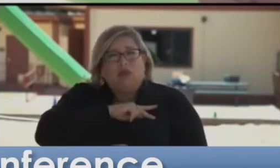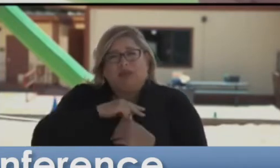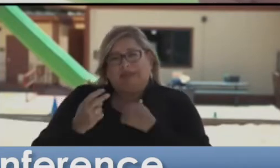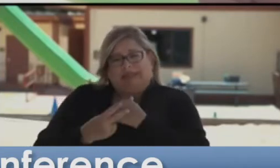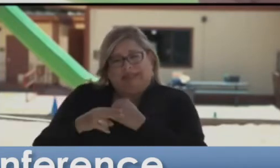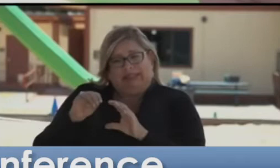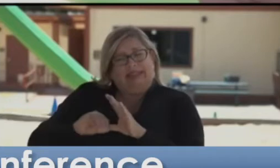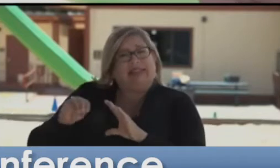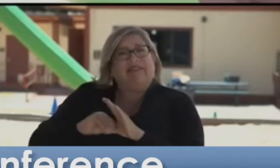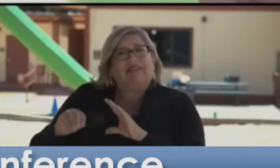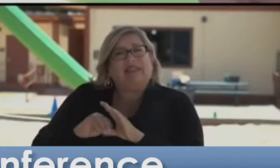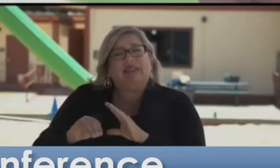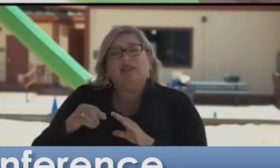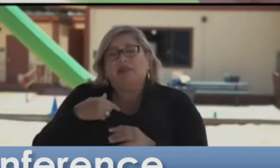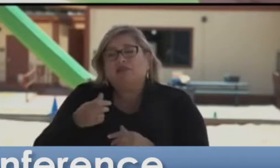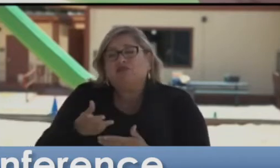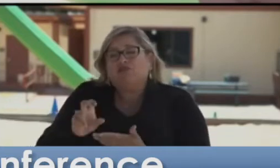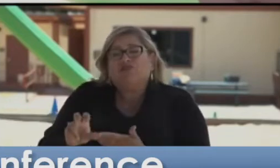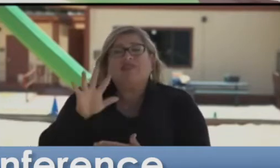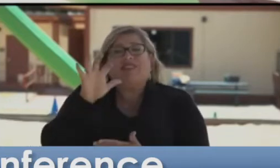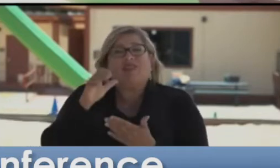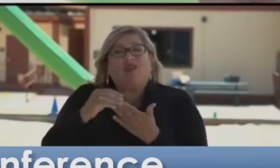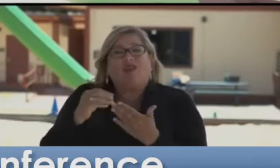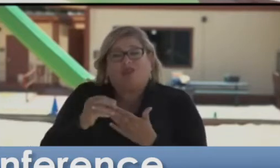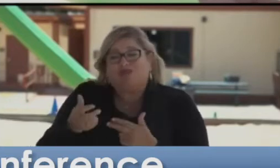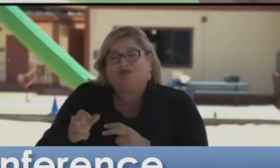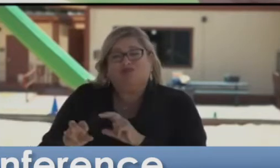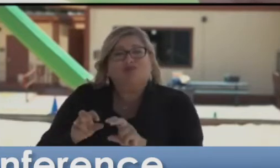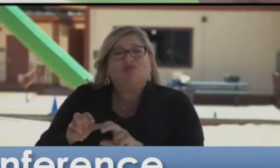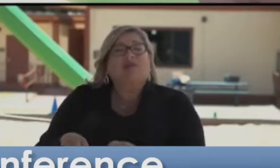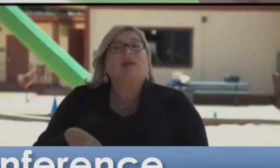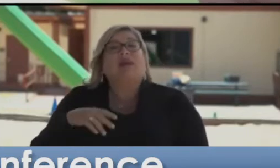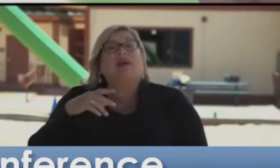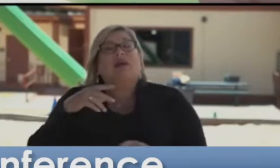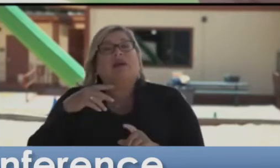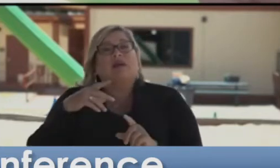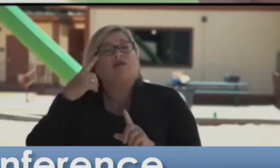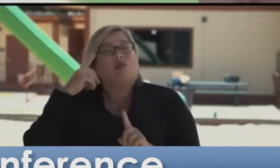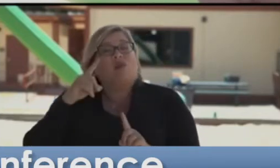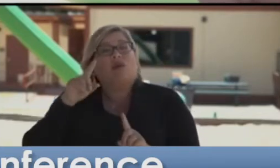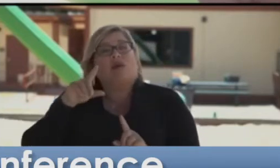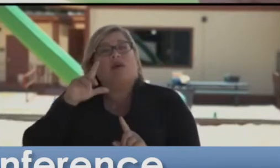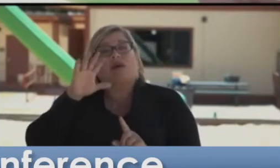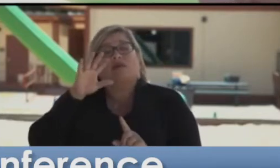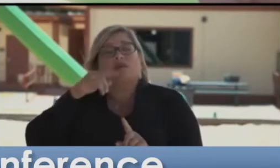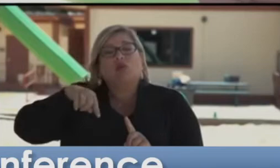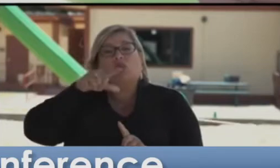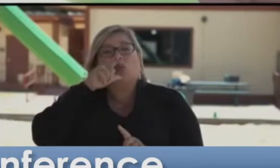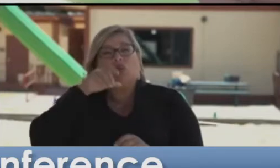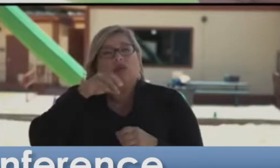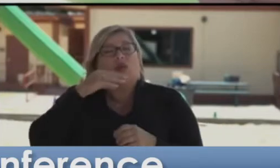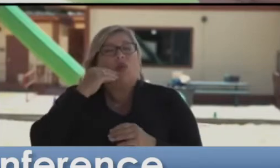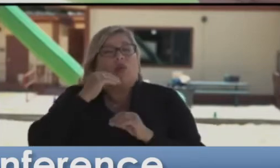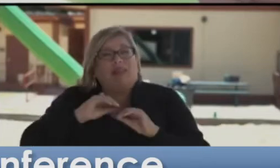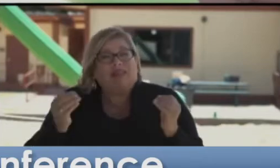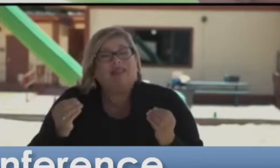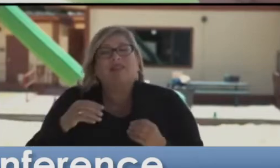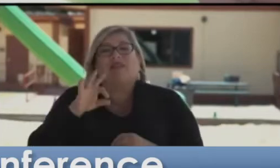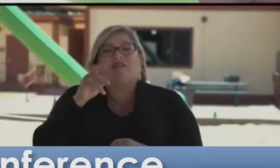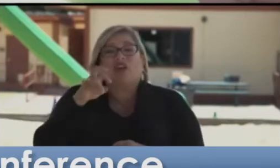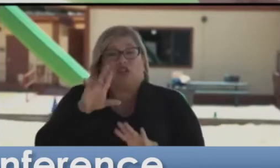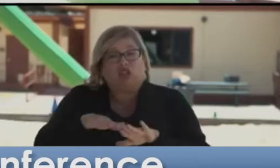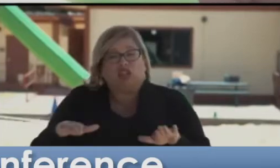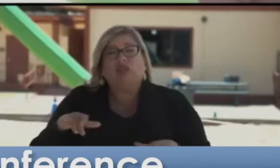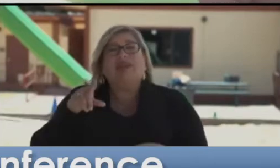account, seeding it with $500 foster and homeless youth, an additional $500. No state in